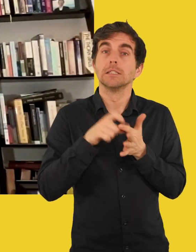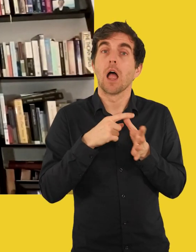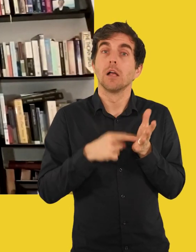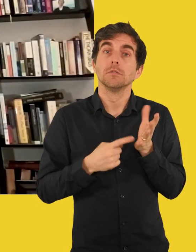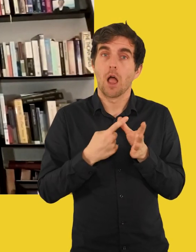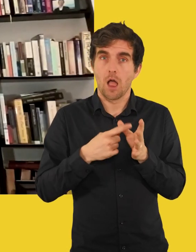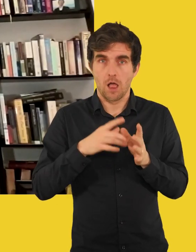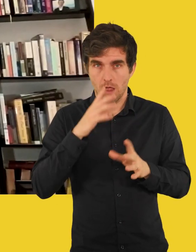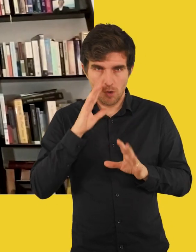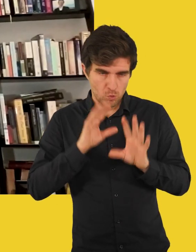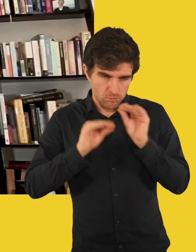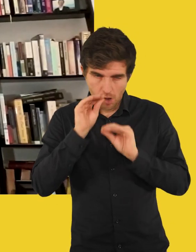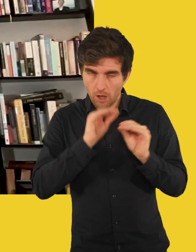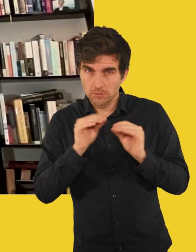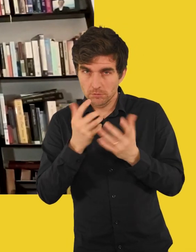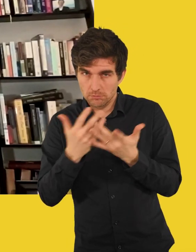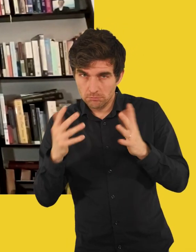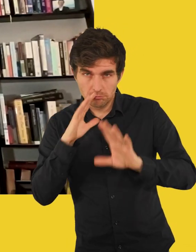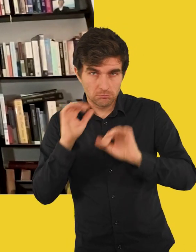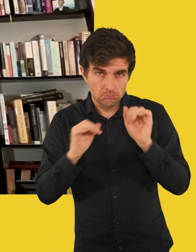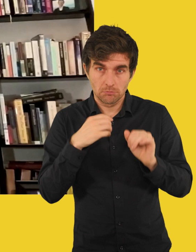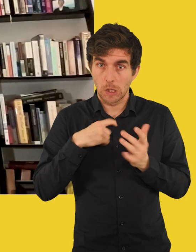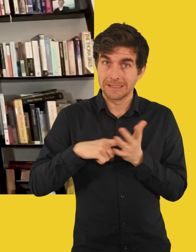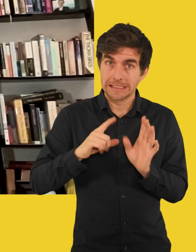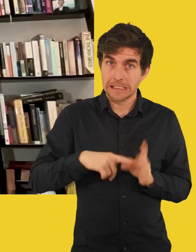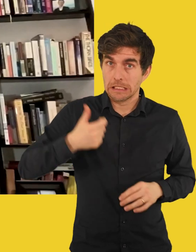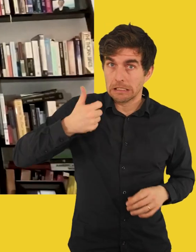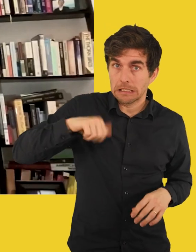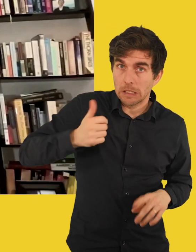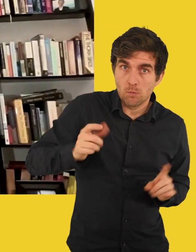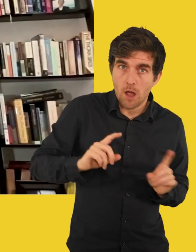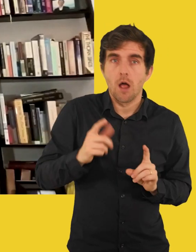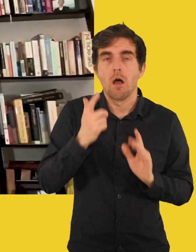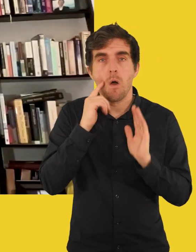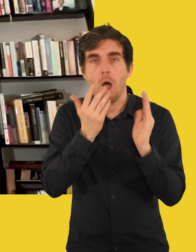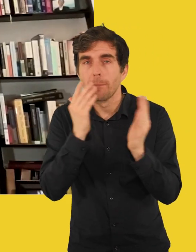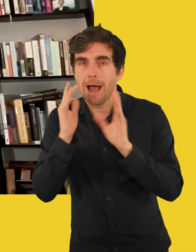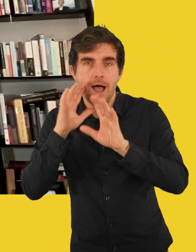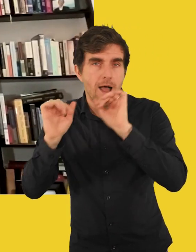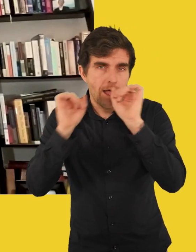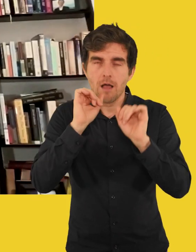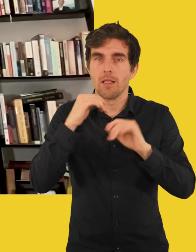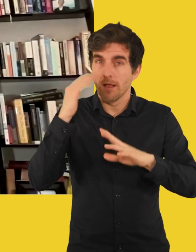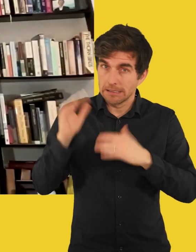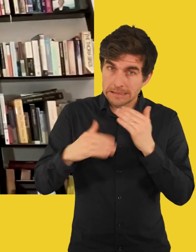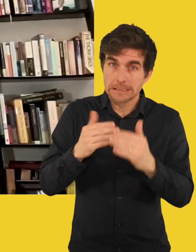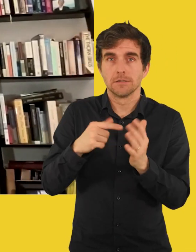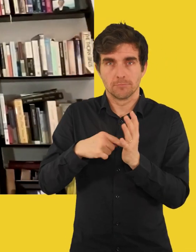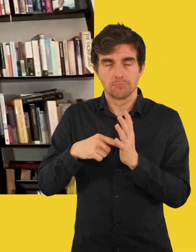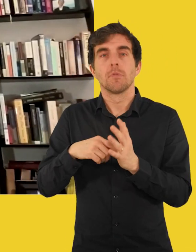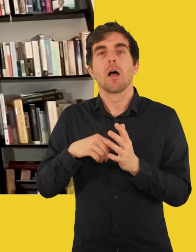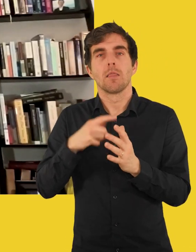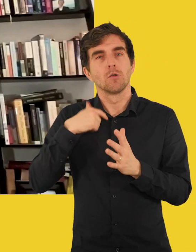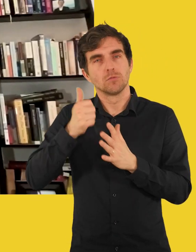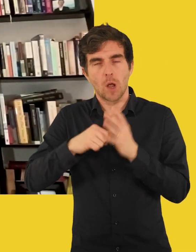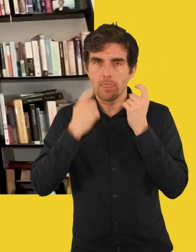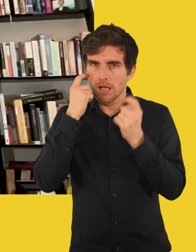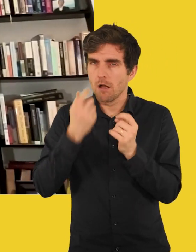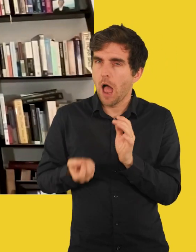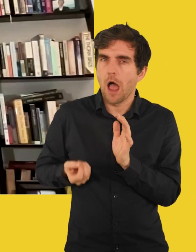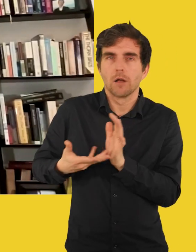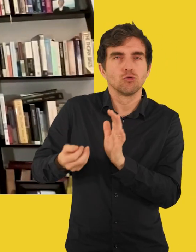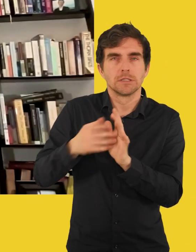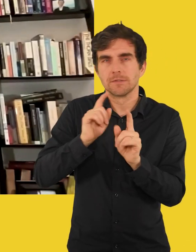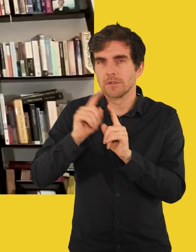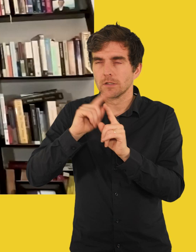of data to the donut and really start to measure how our city's performing. And we've been continuing to work on the City Portrait this year, starting